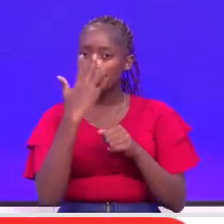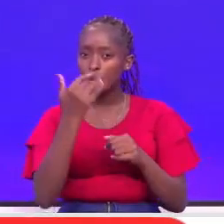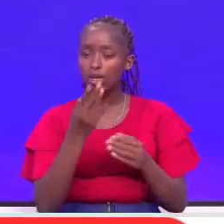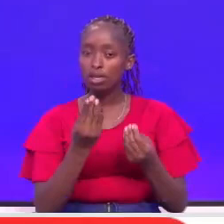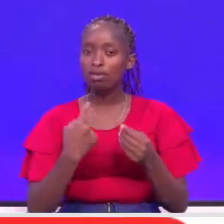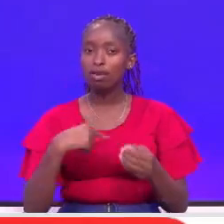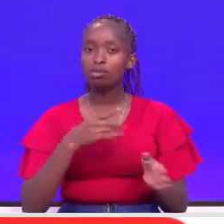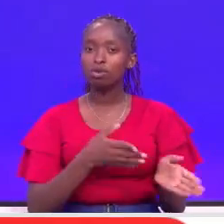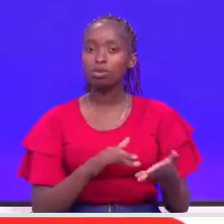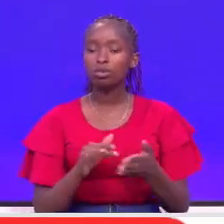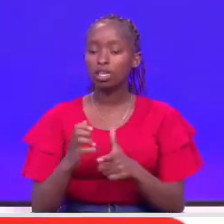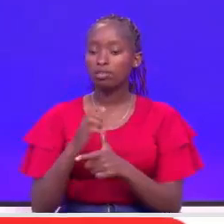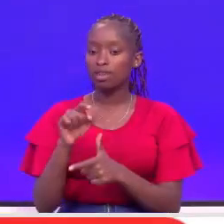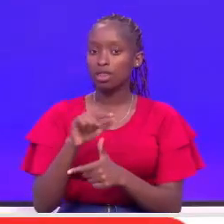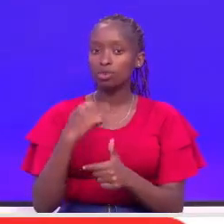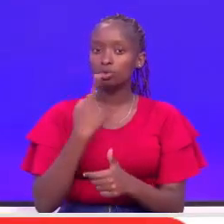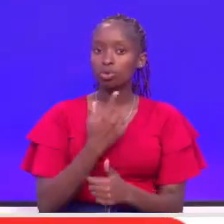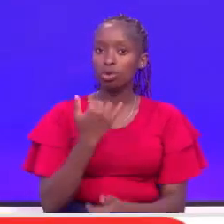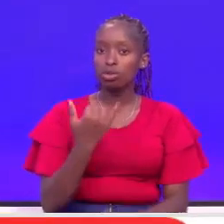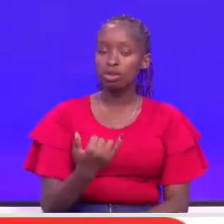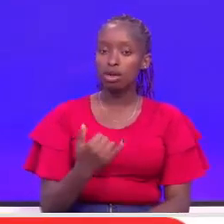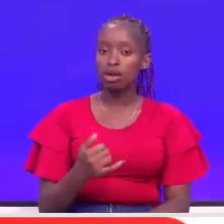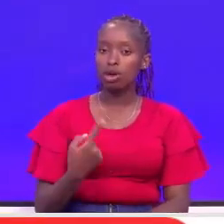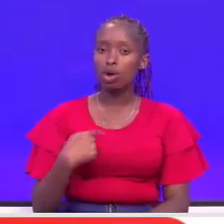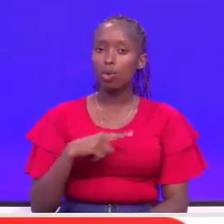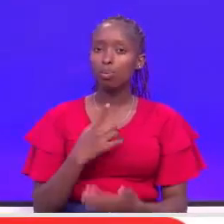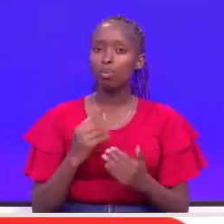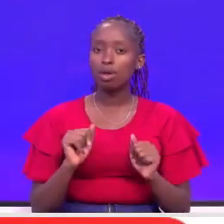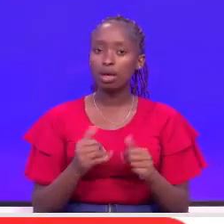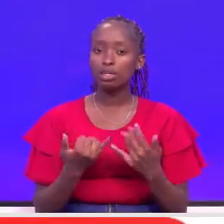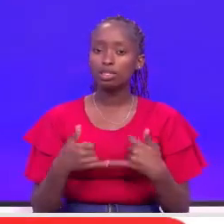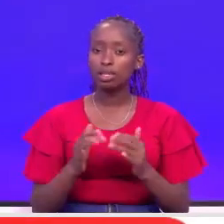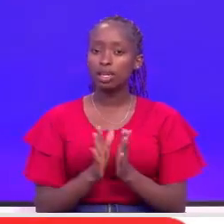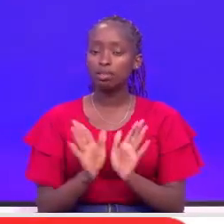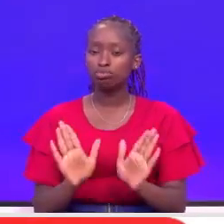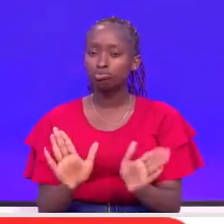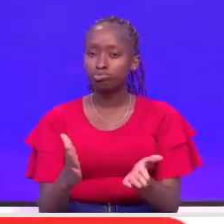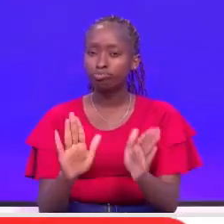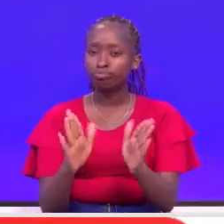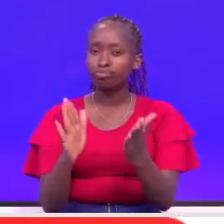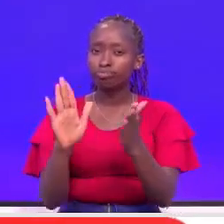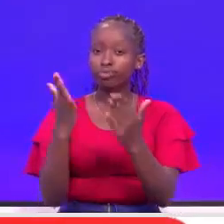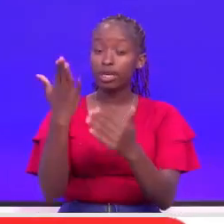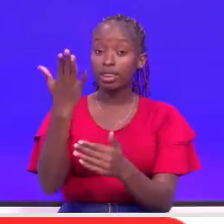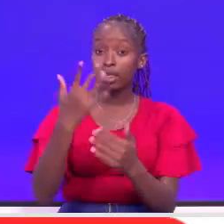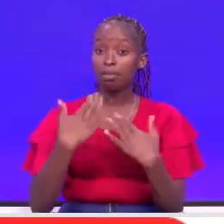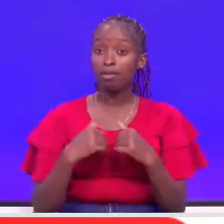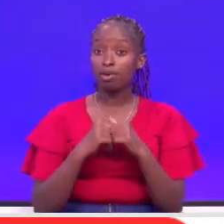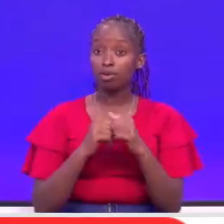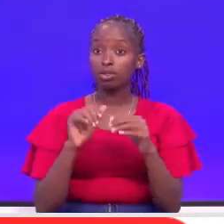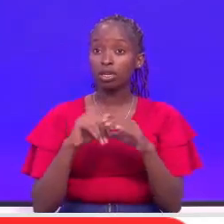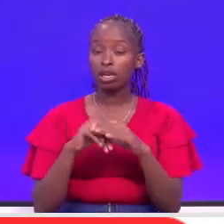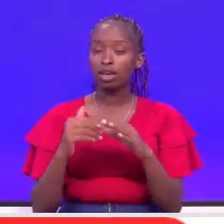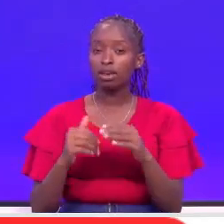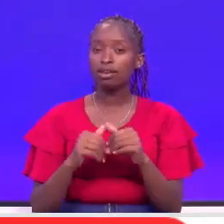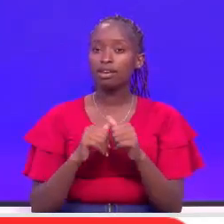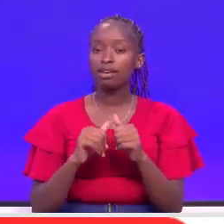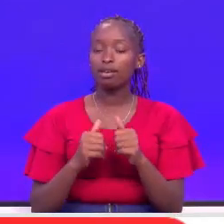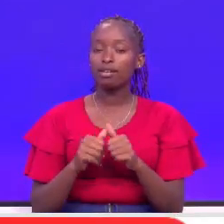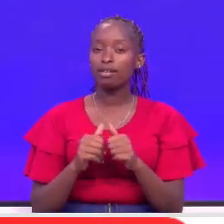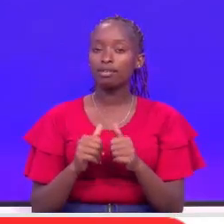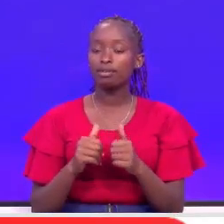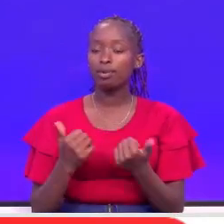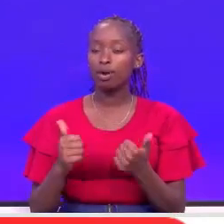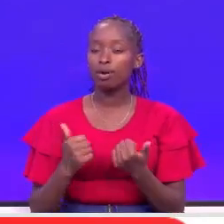young ones, the talents that we can nurture and link them to higher heights in the future. It will take me far, and